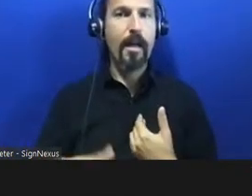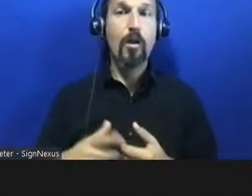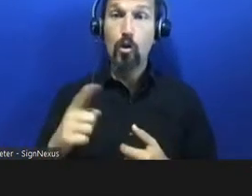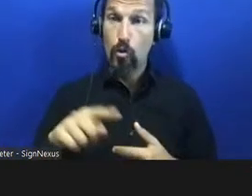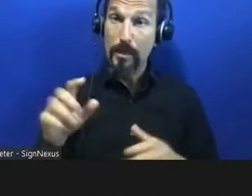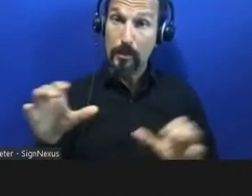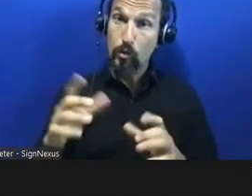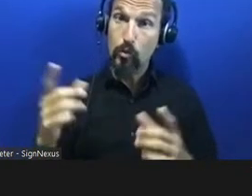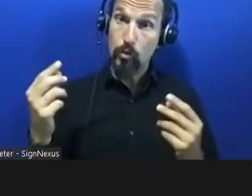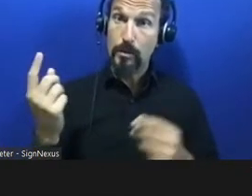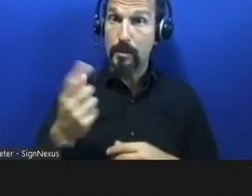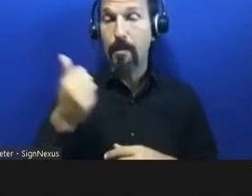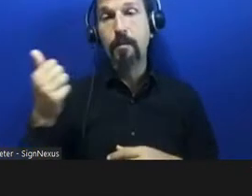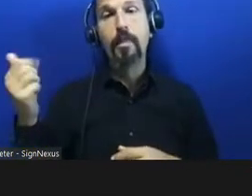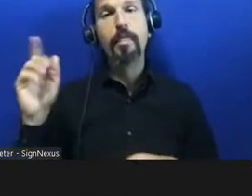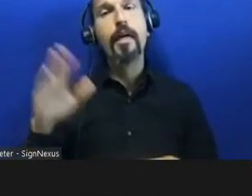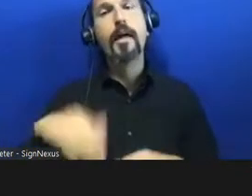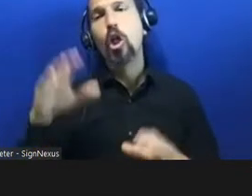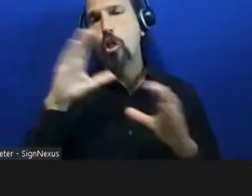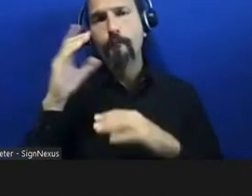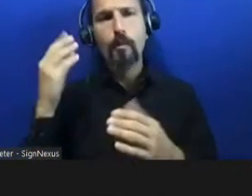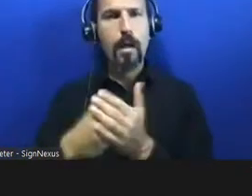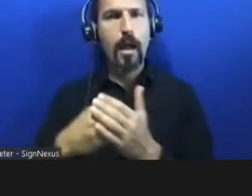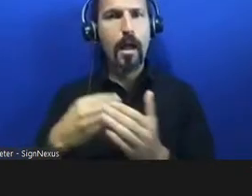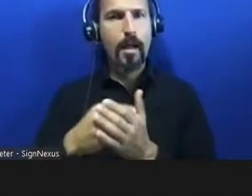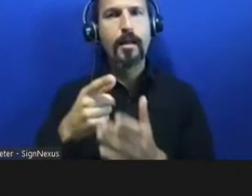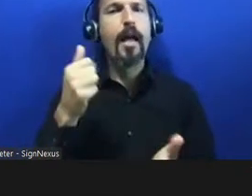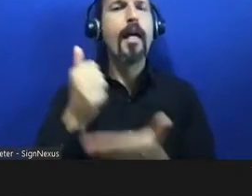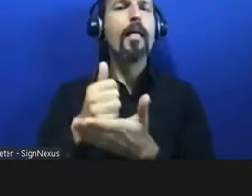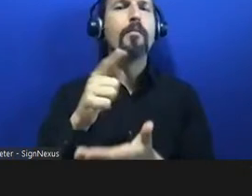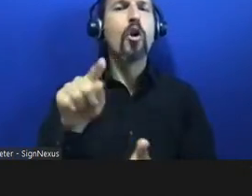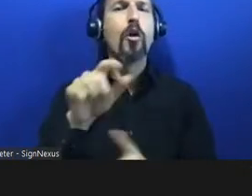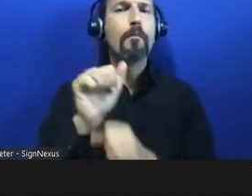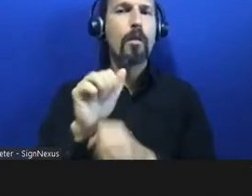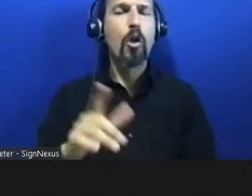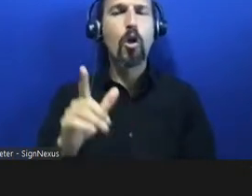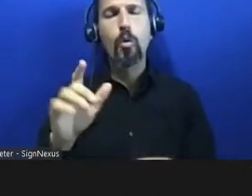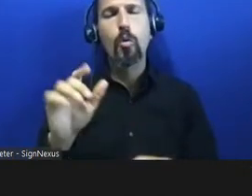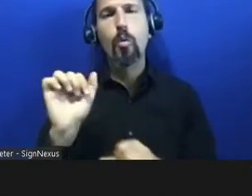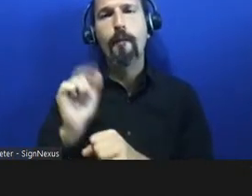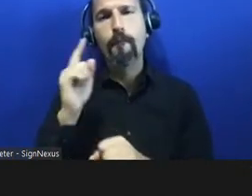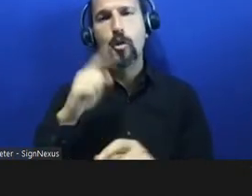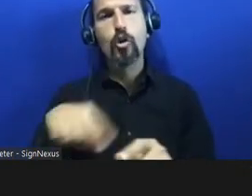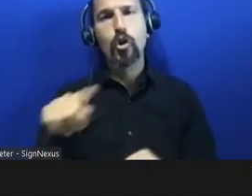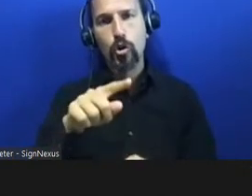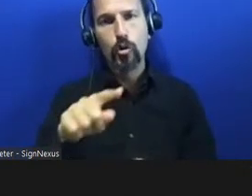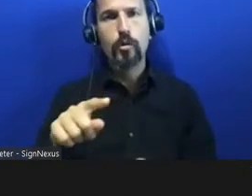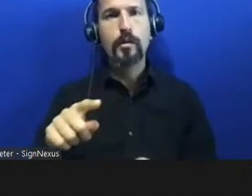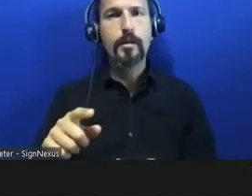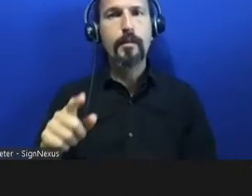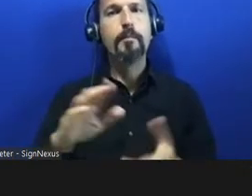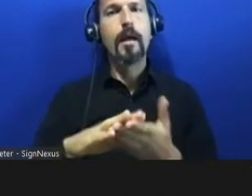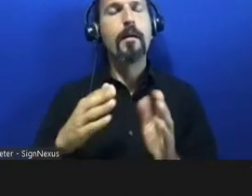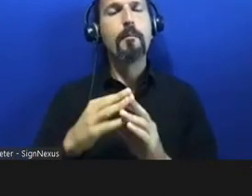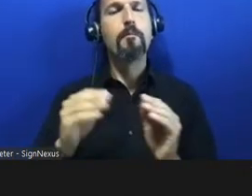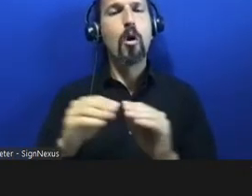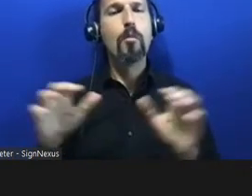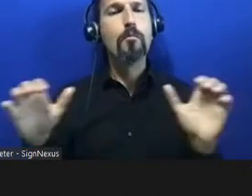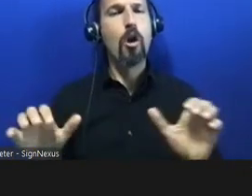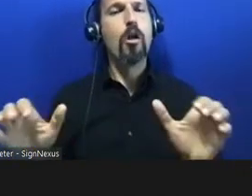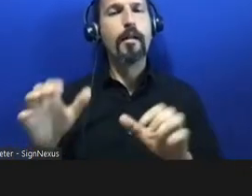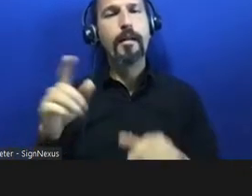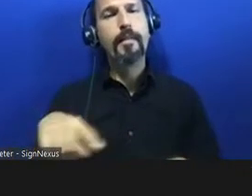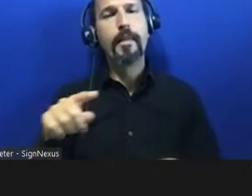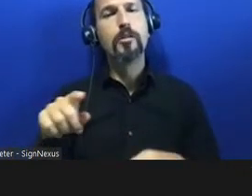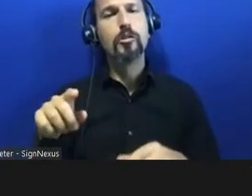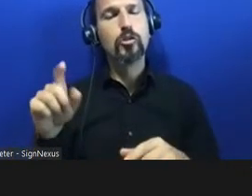do something um other than look for money you guys need to help your employees that are currently working for you guys to become more productive in the time that they're